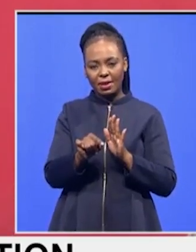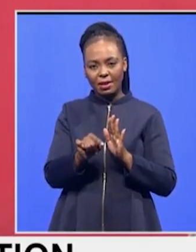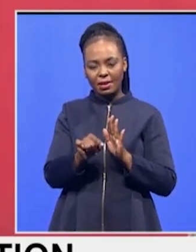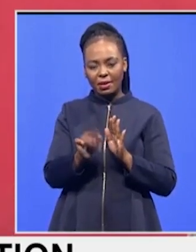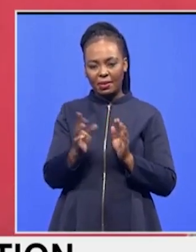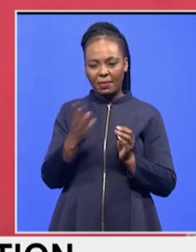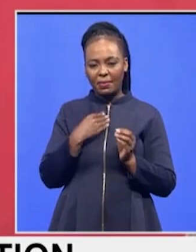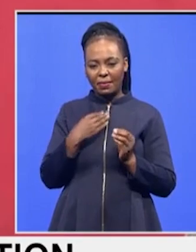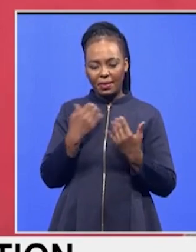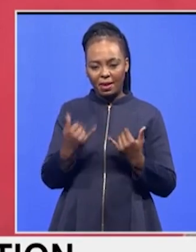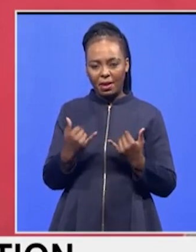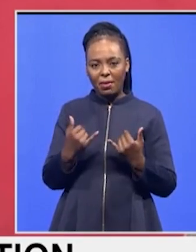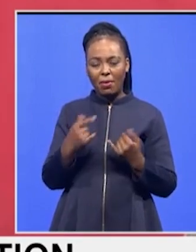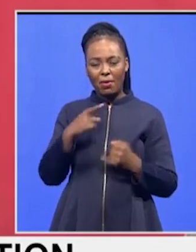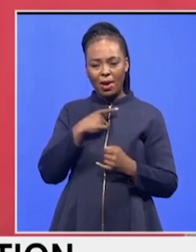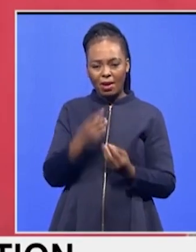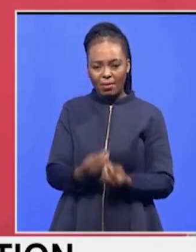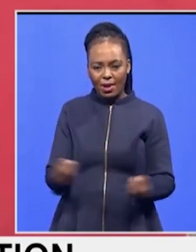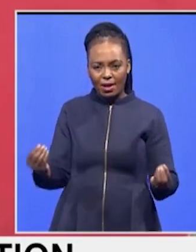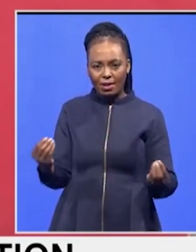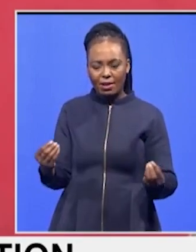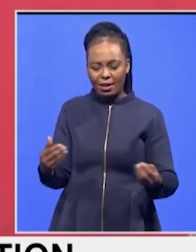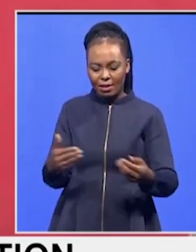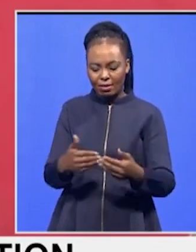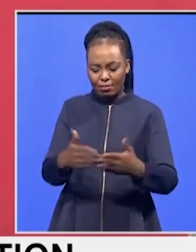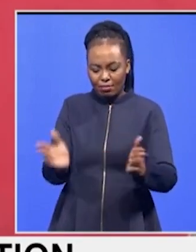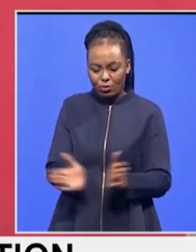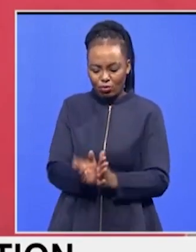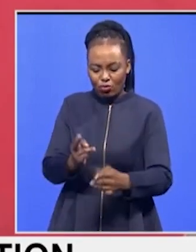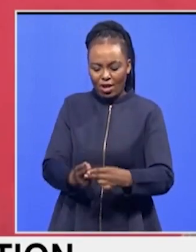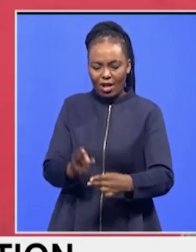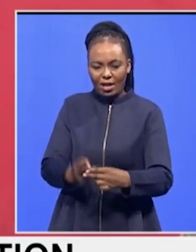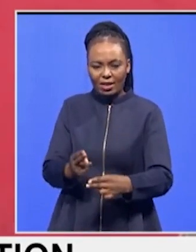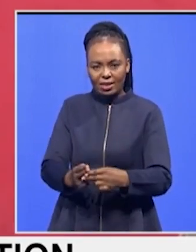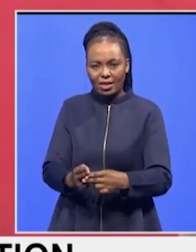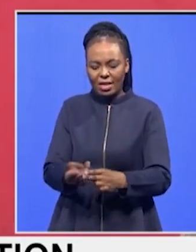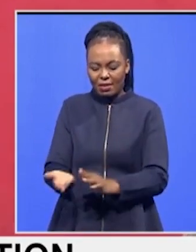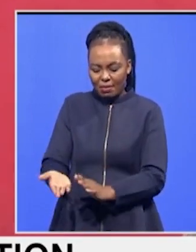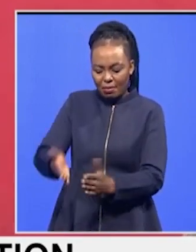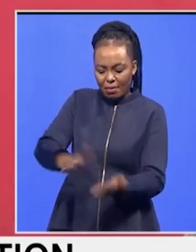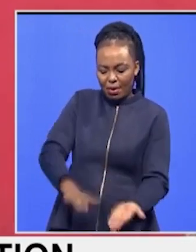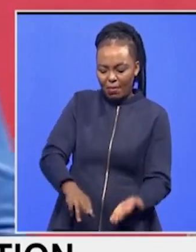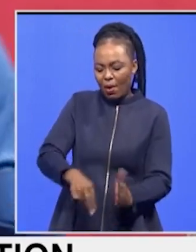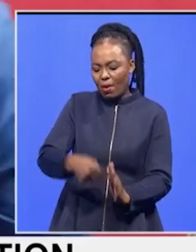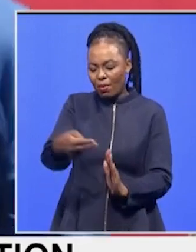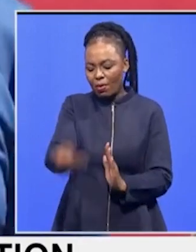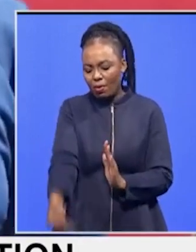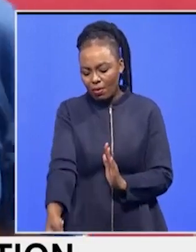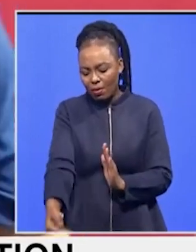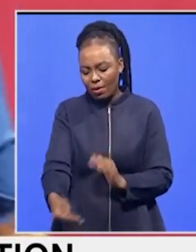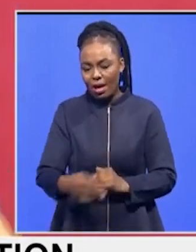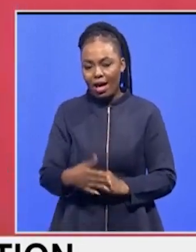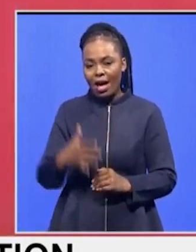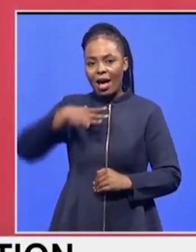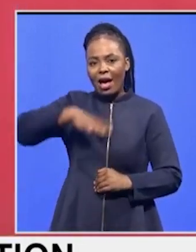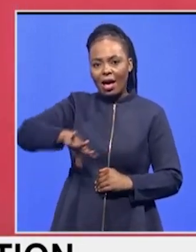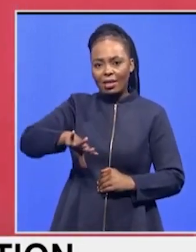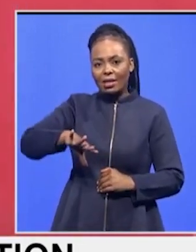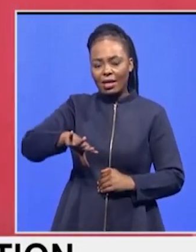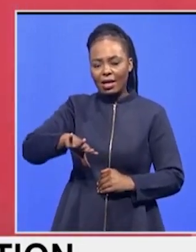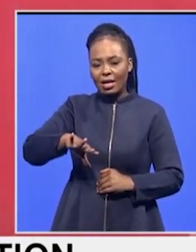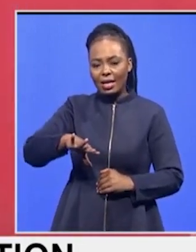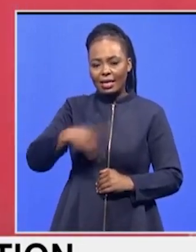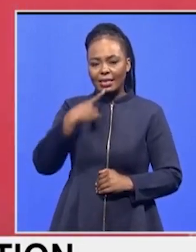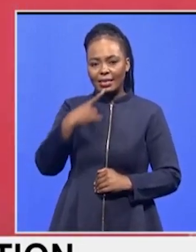toilets. And so while others may be at stadiums today and others may be marking this day by